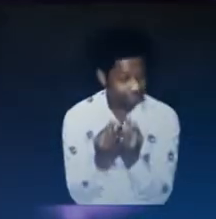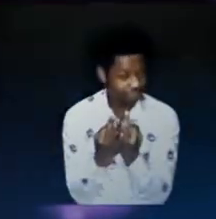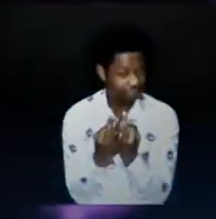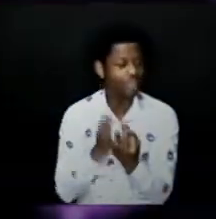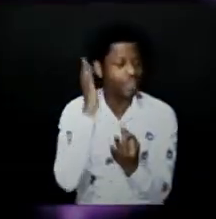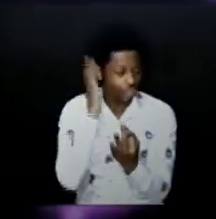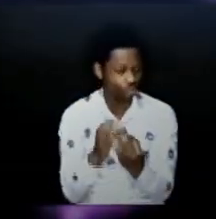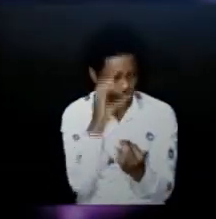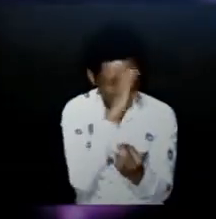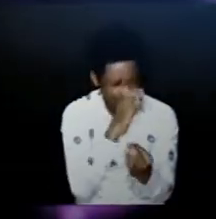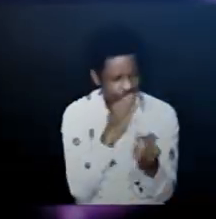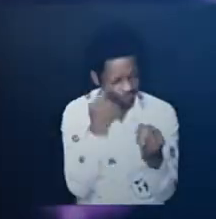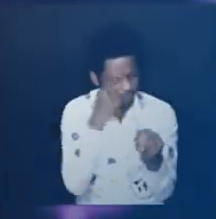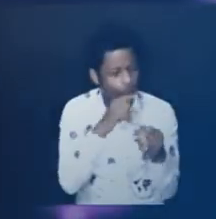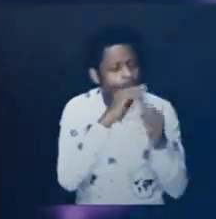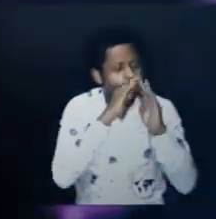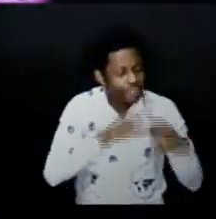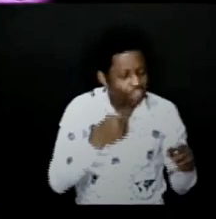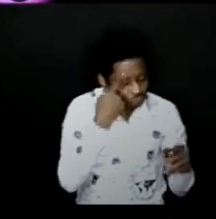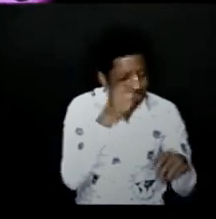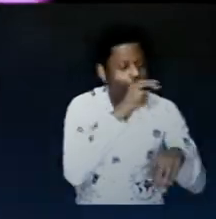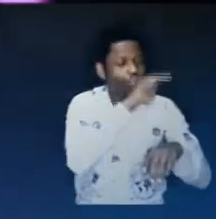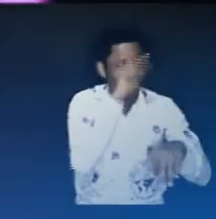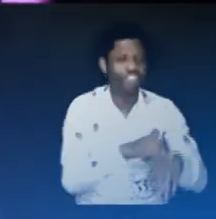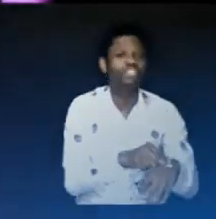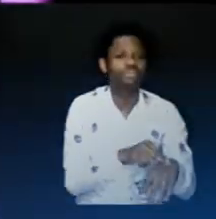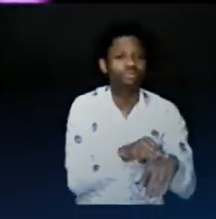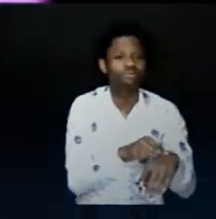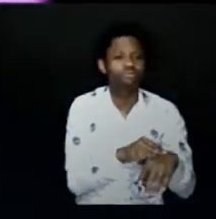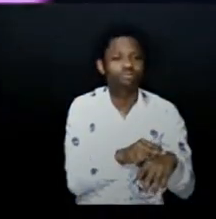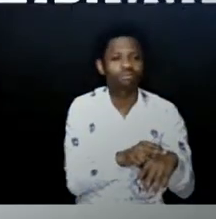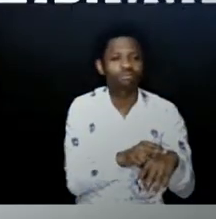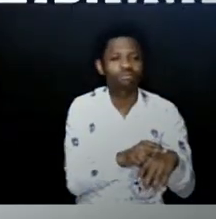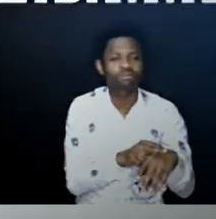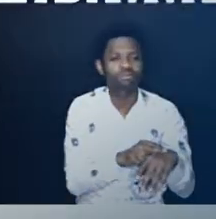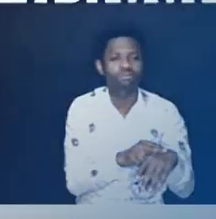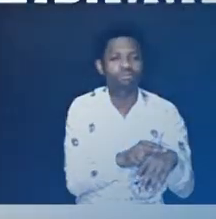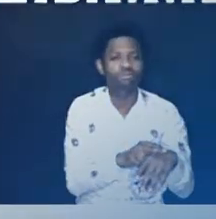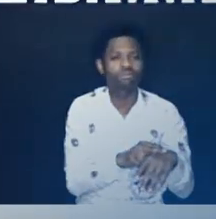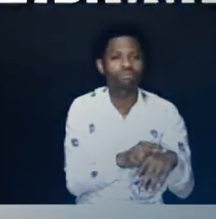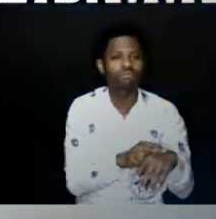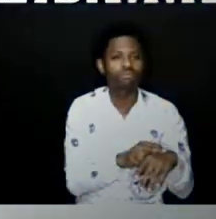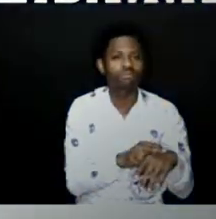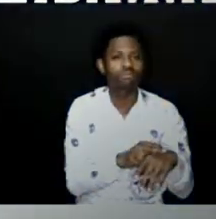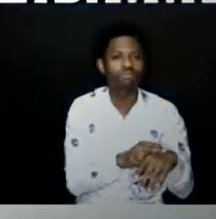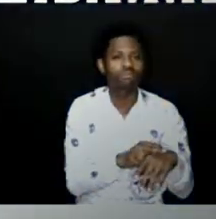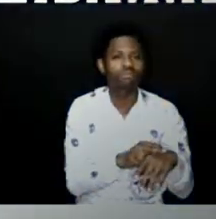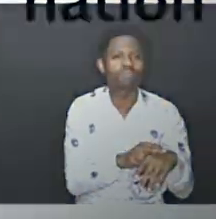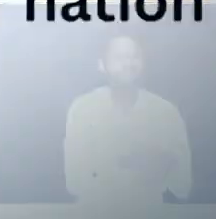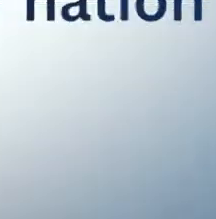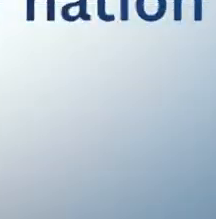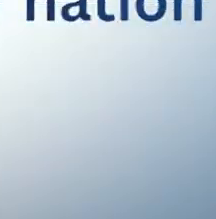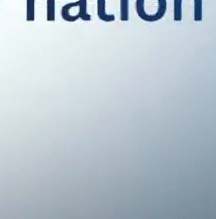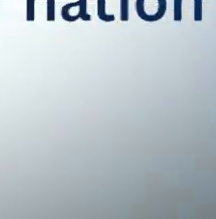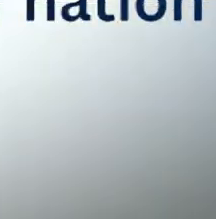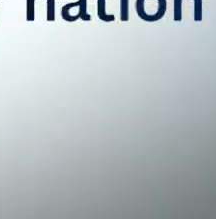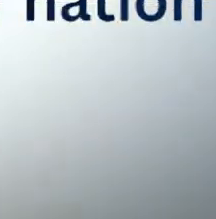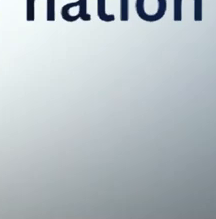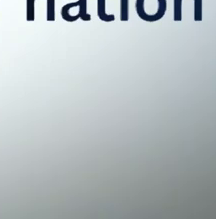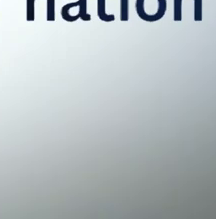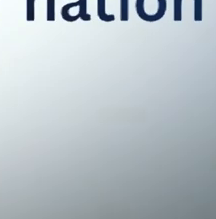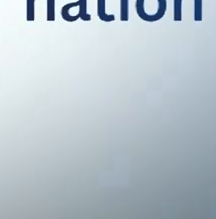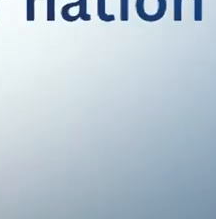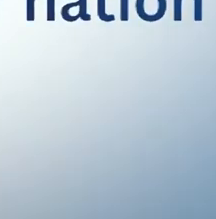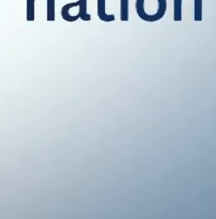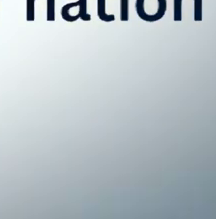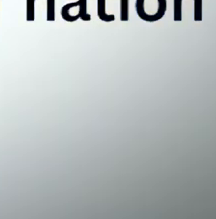I will seek the peace of the nation. Odim to phone say mebusua so mdwe nti mehwehwe oman na so. Because you can't say that I'm running away from